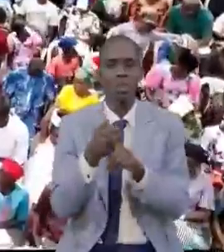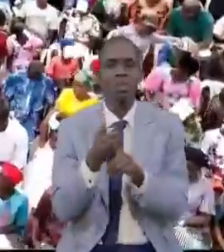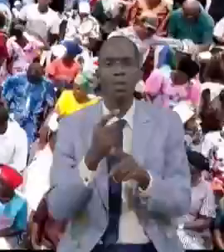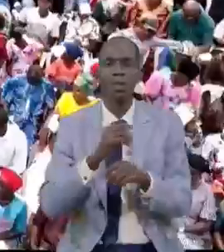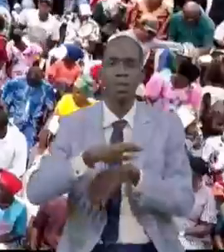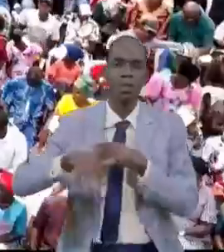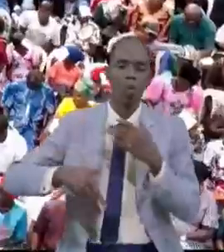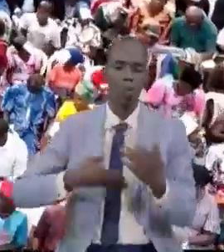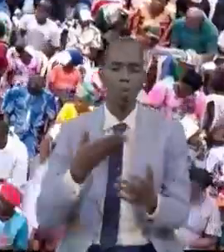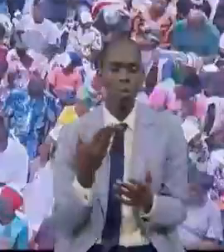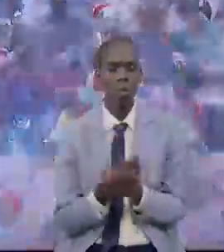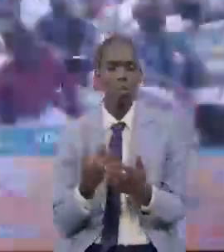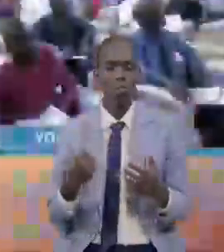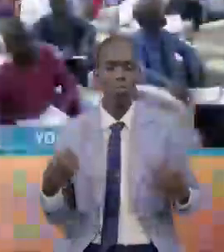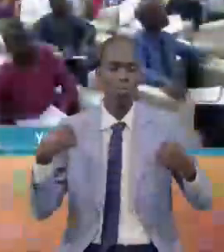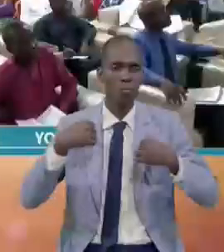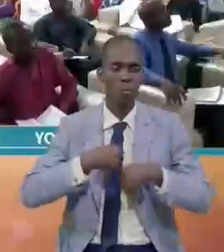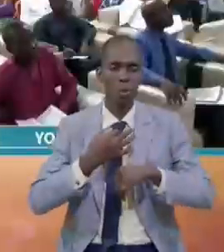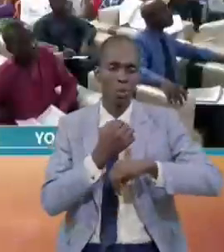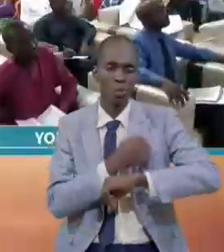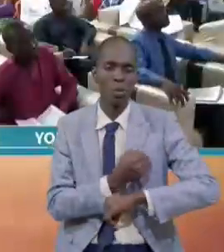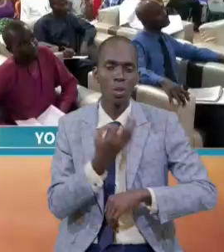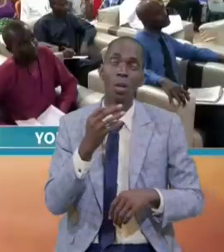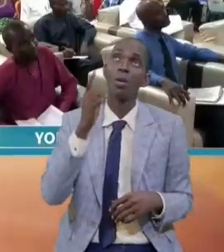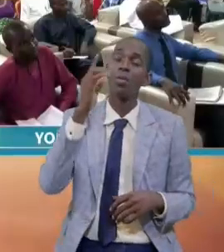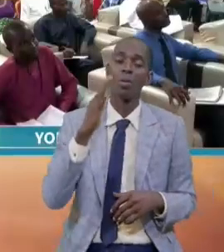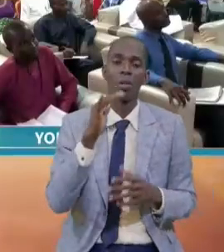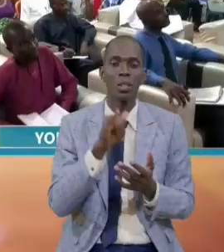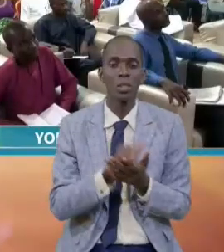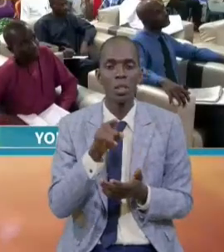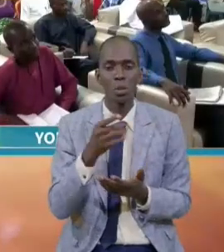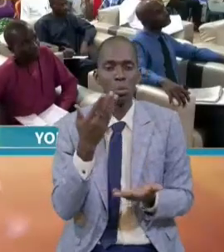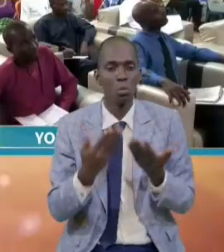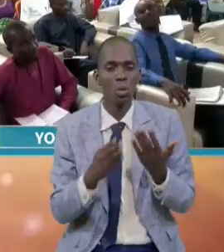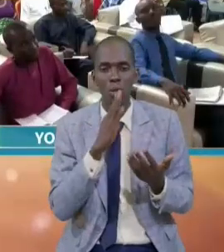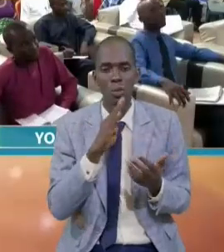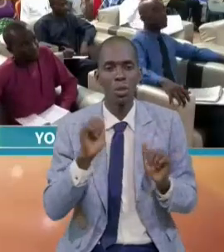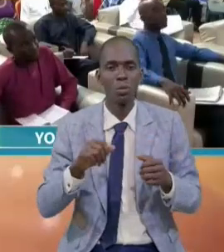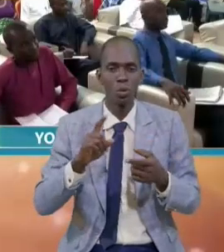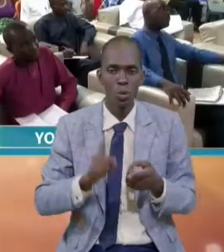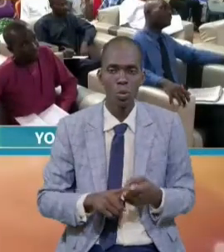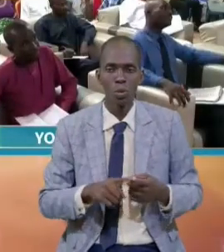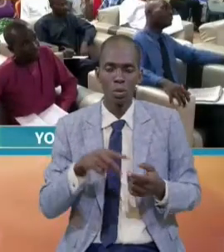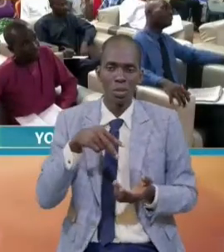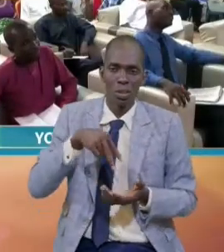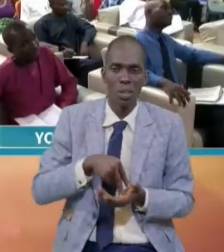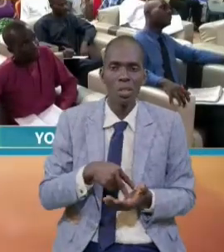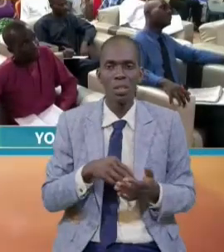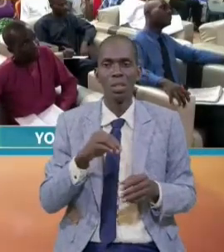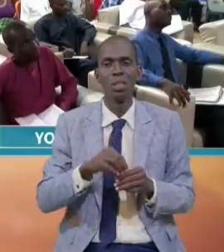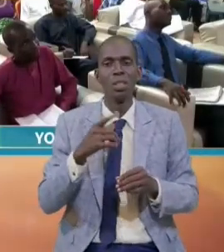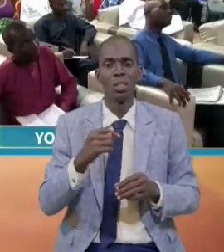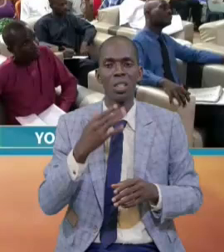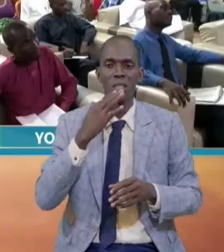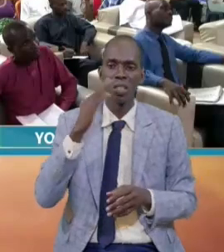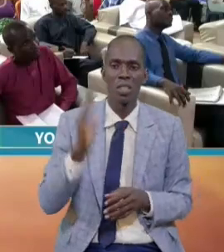be able to withstand in the evil day. Some people say it's an evil day.